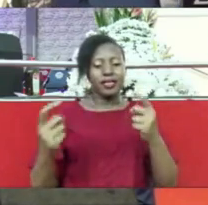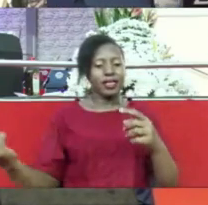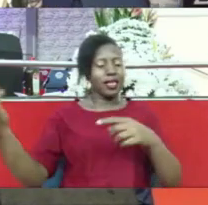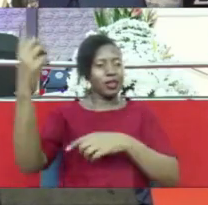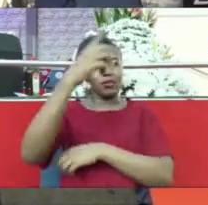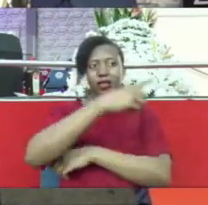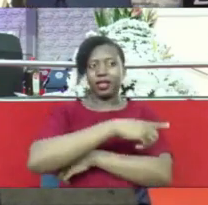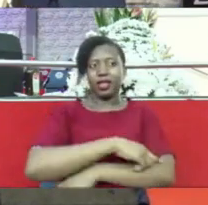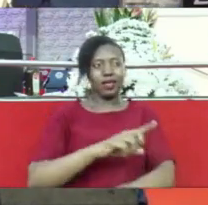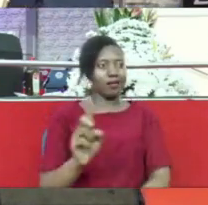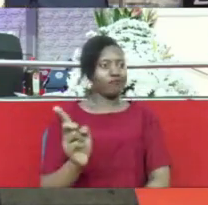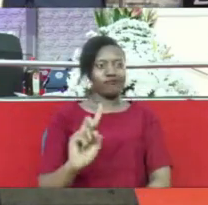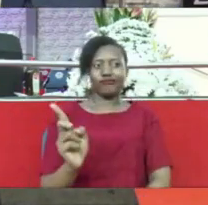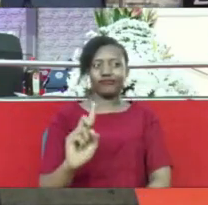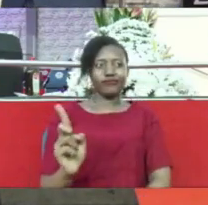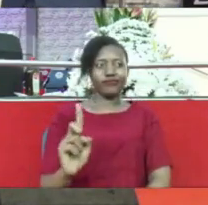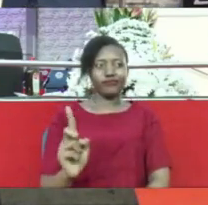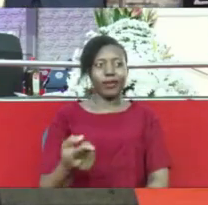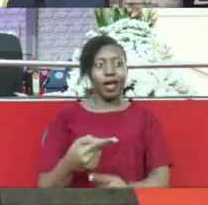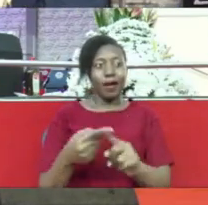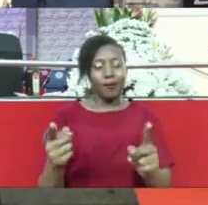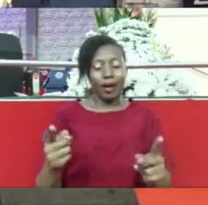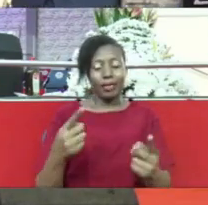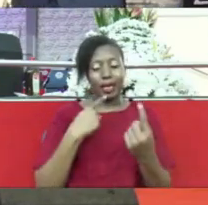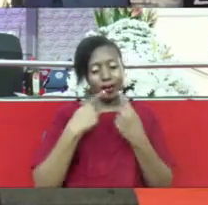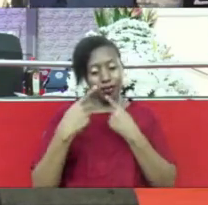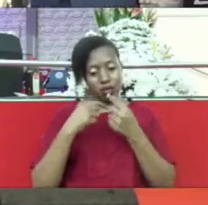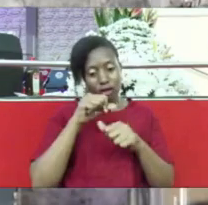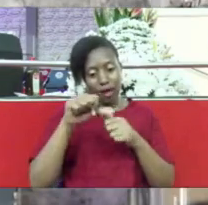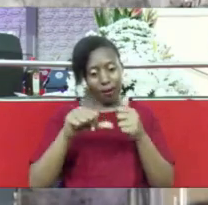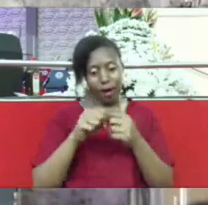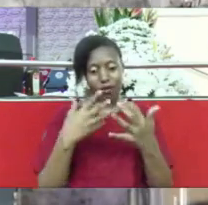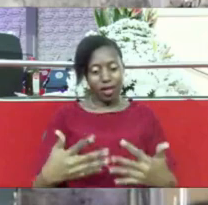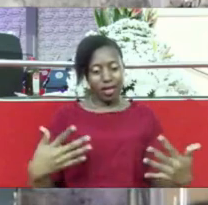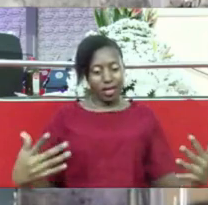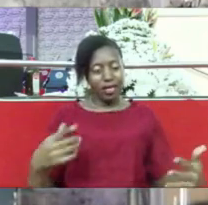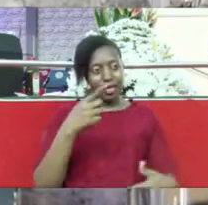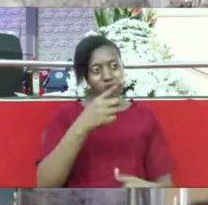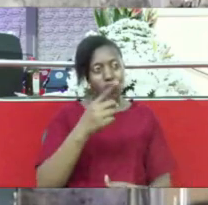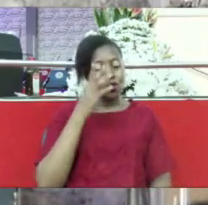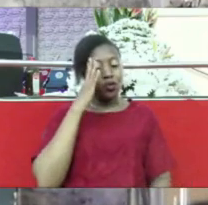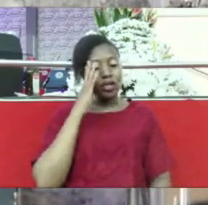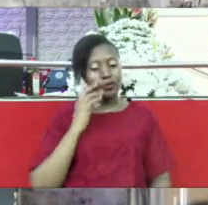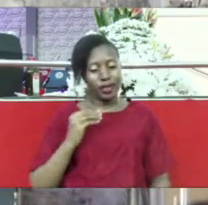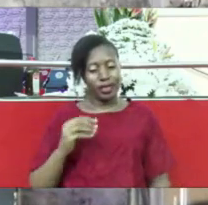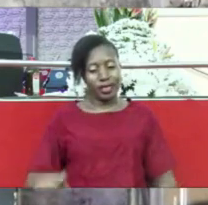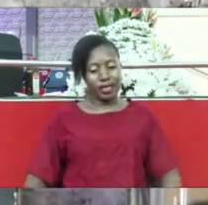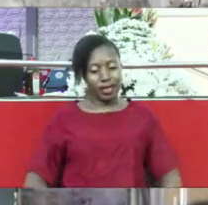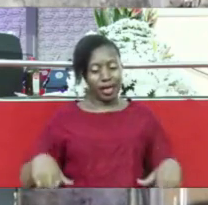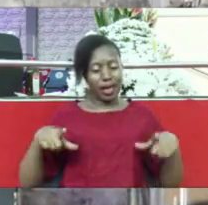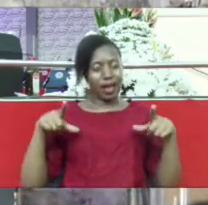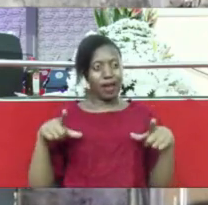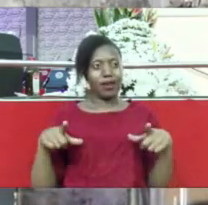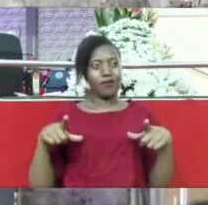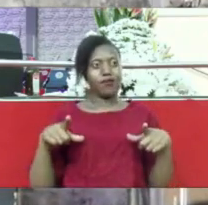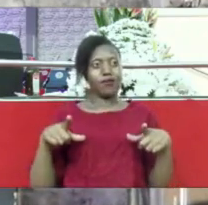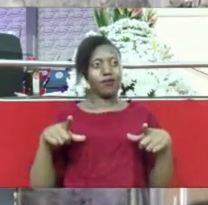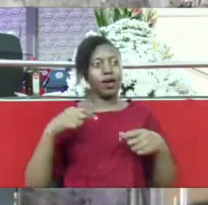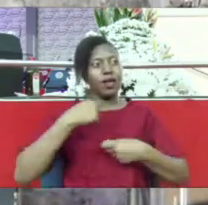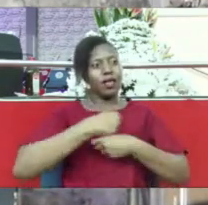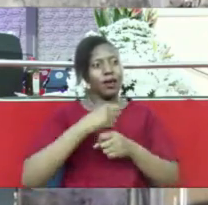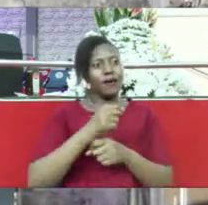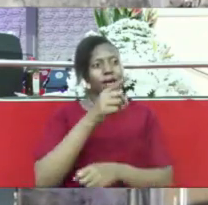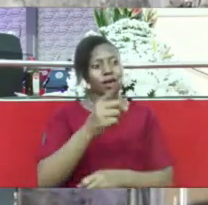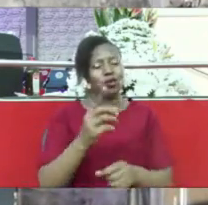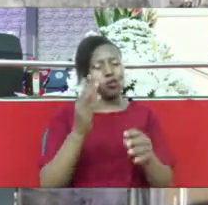I'm talking about the things that you are going through in life. Naongelea kuhusu mambo ambayo unayapitia katika maisha. They are causing you to